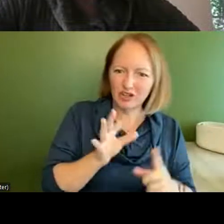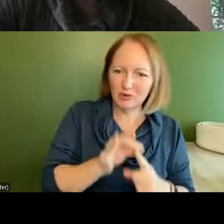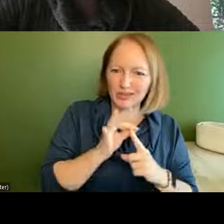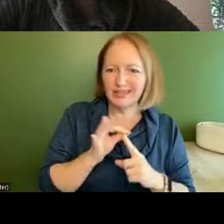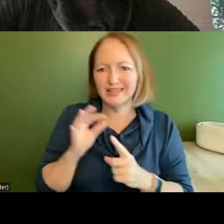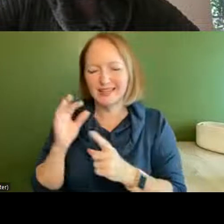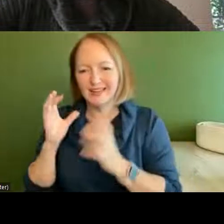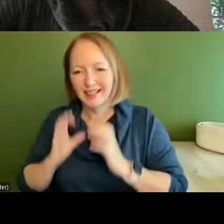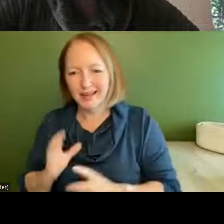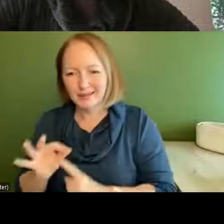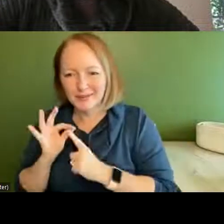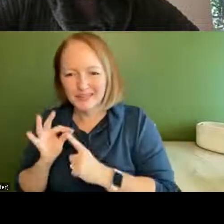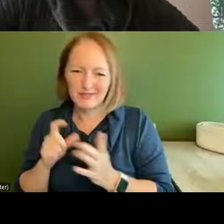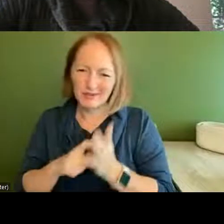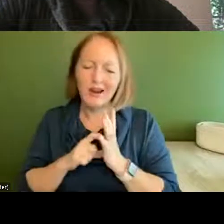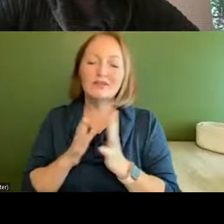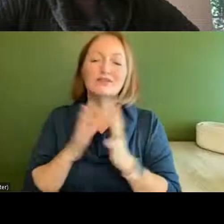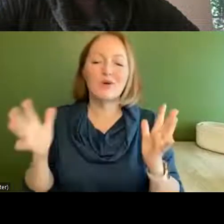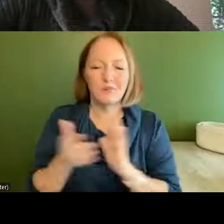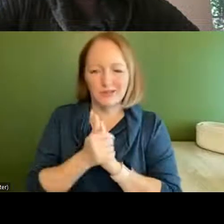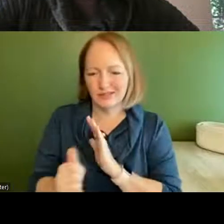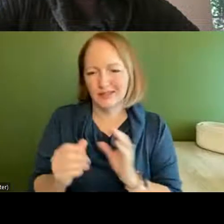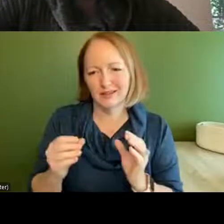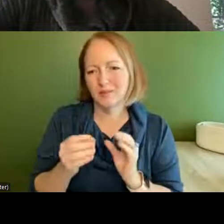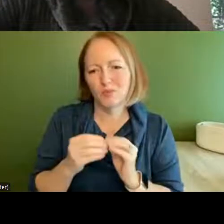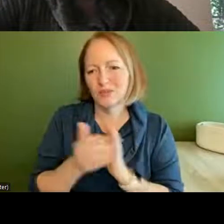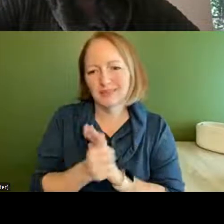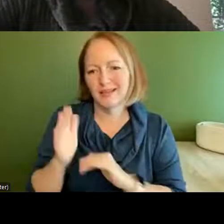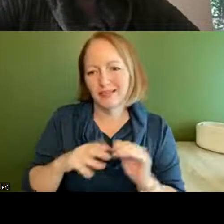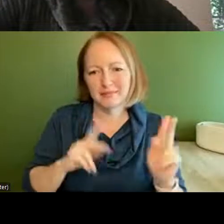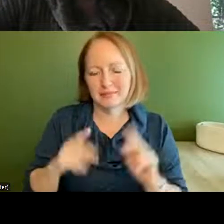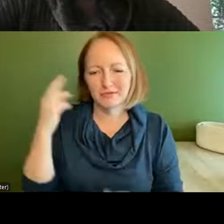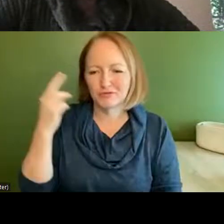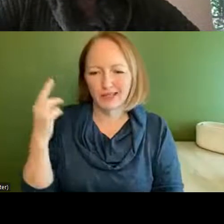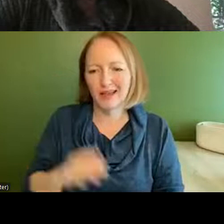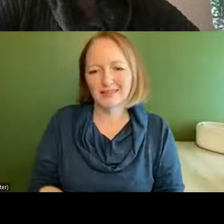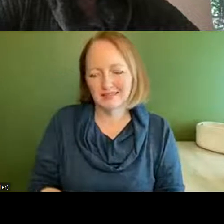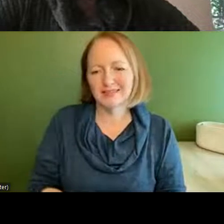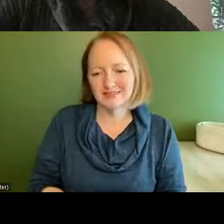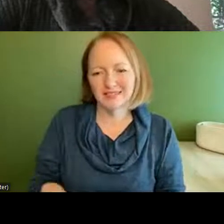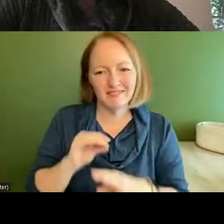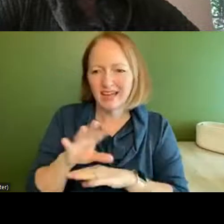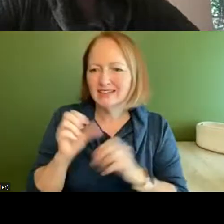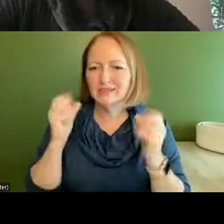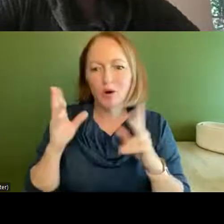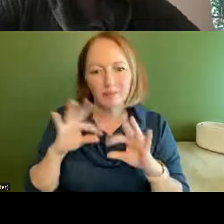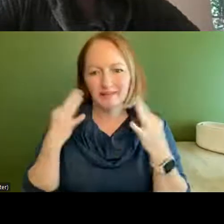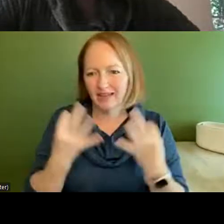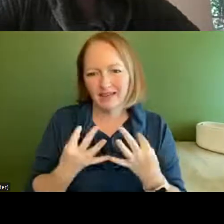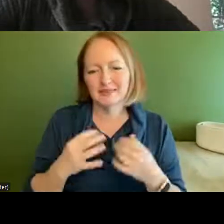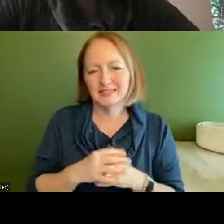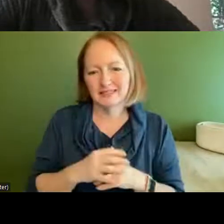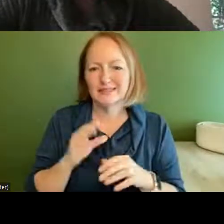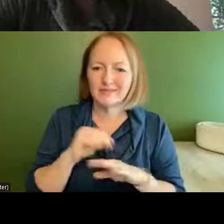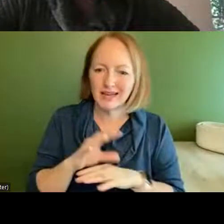it requires so much skill, more skill than people even realize. And it affects so many families and so many